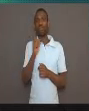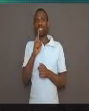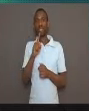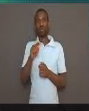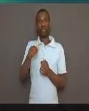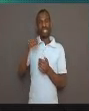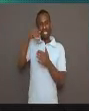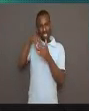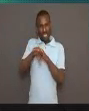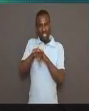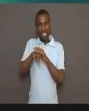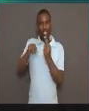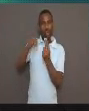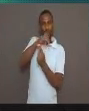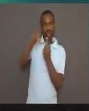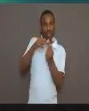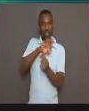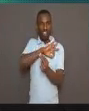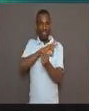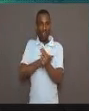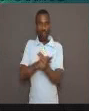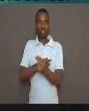bonds caused by a surface.